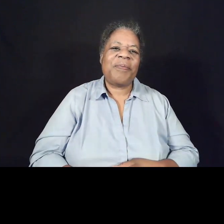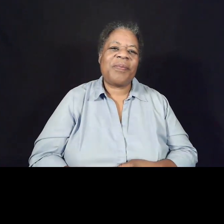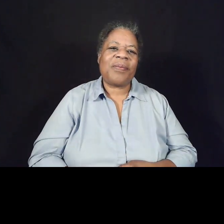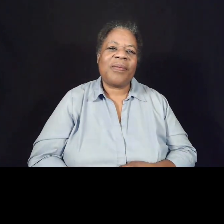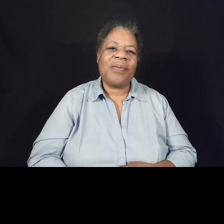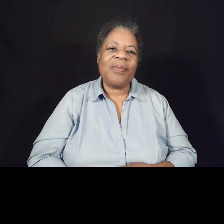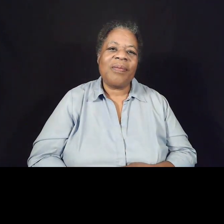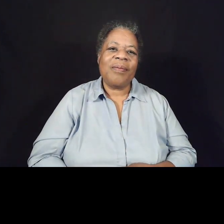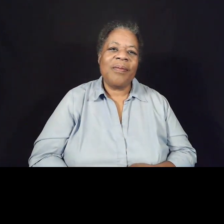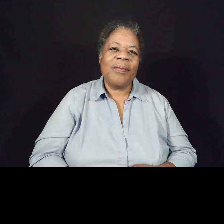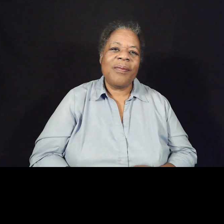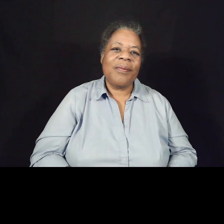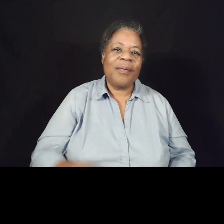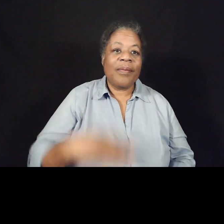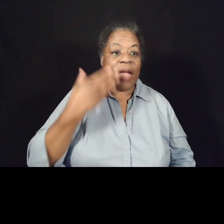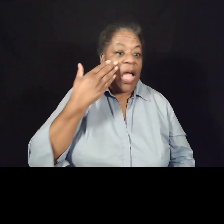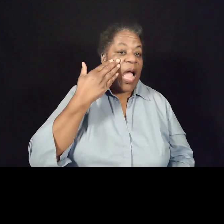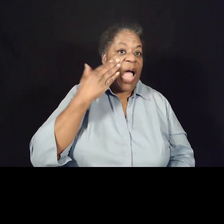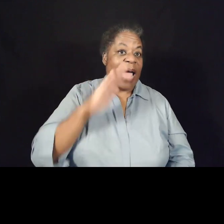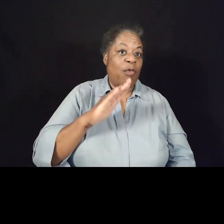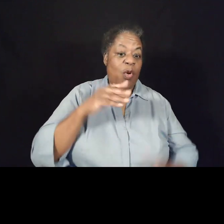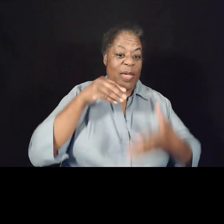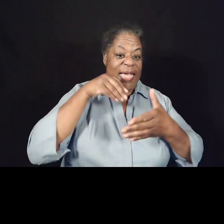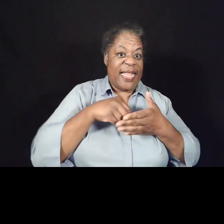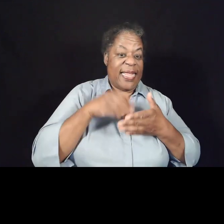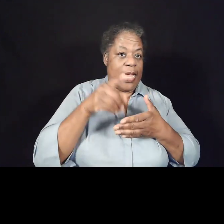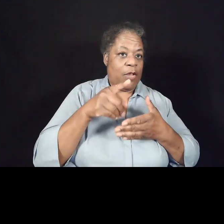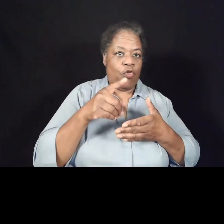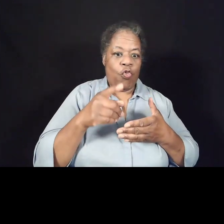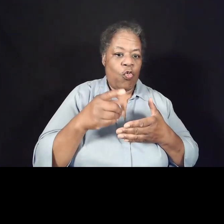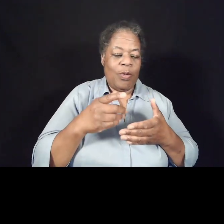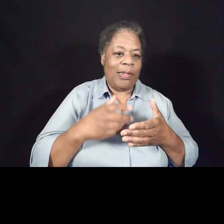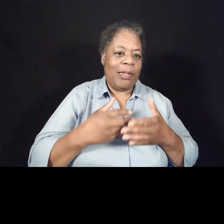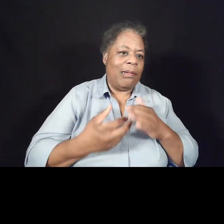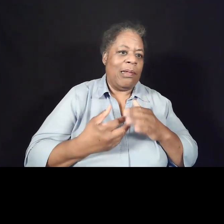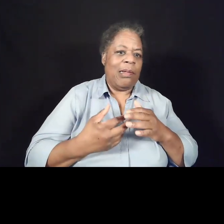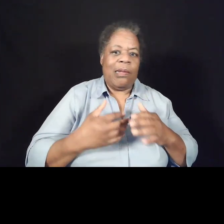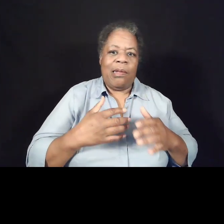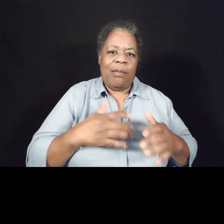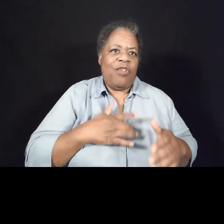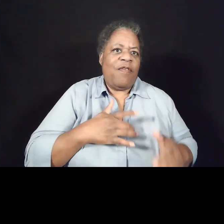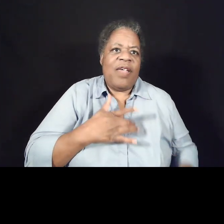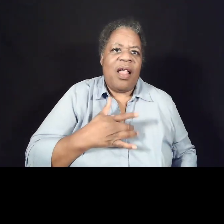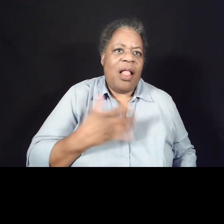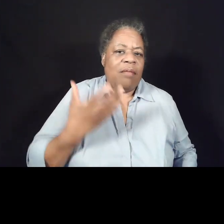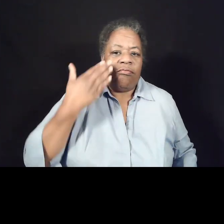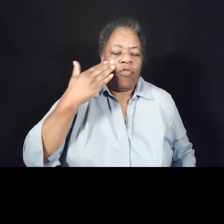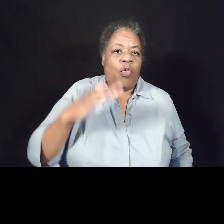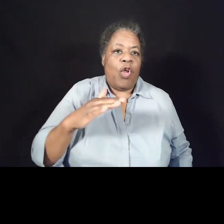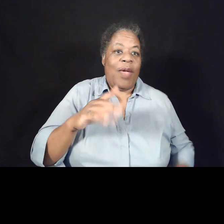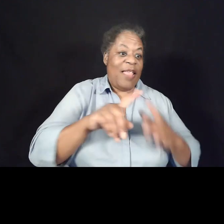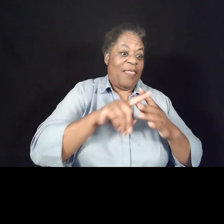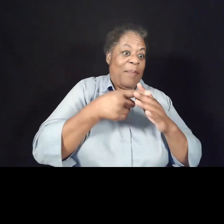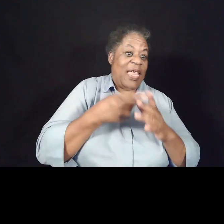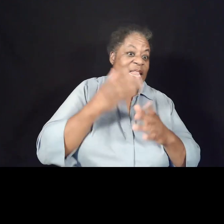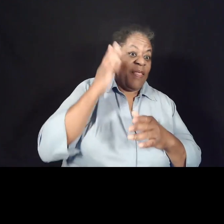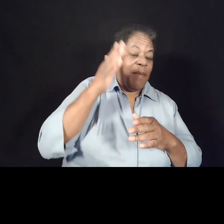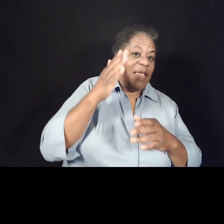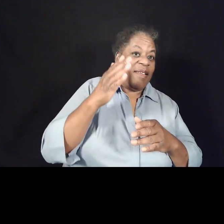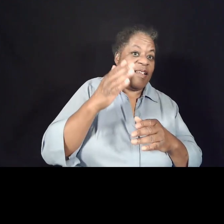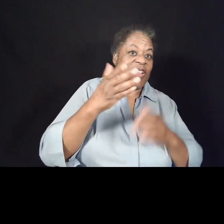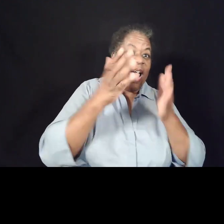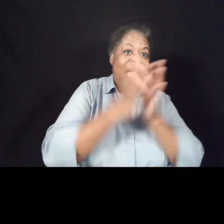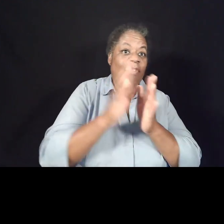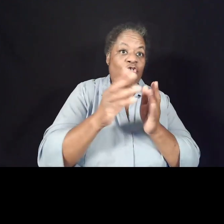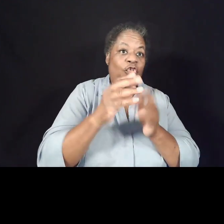I don't know what's stirring inside of you right now. At the beginning of the message, I ask you to imagine Jesus